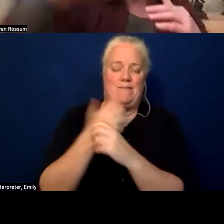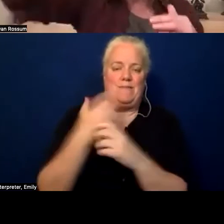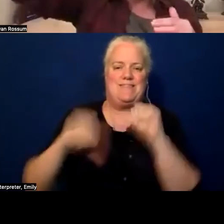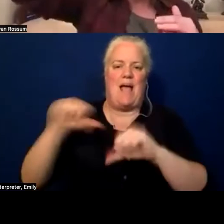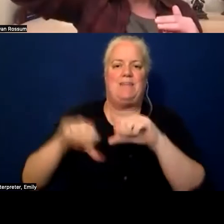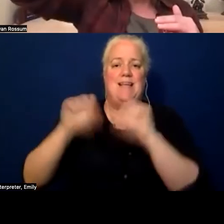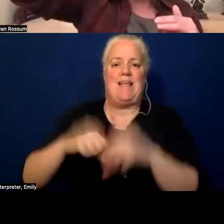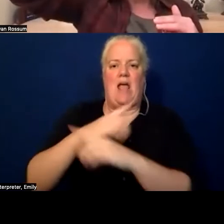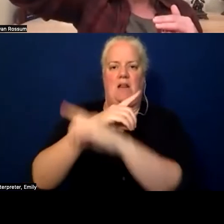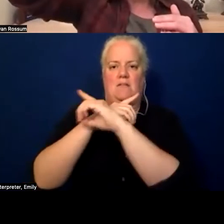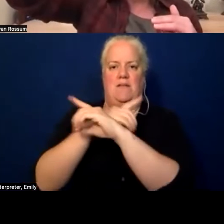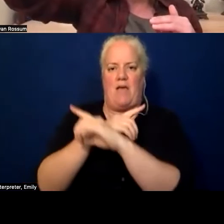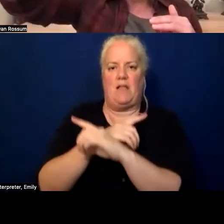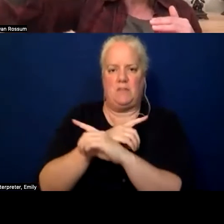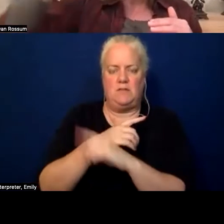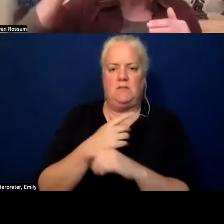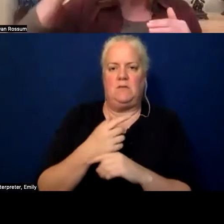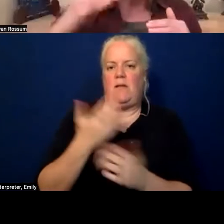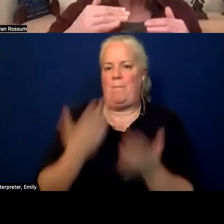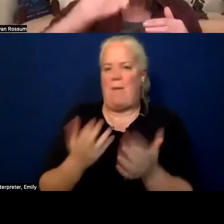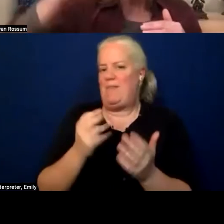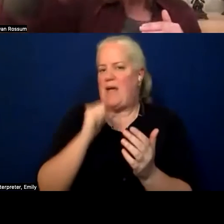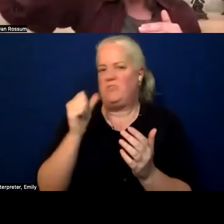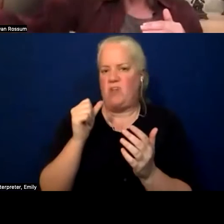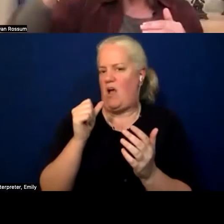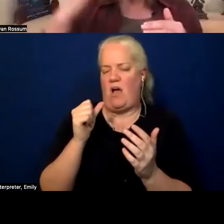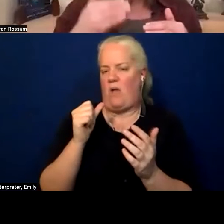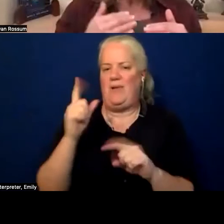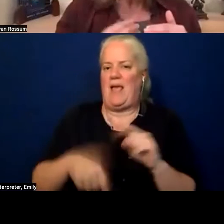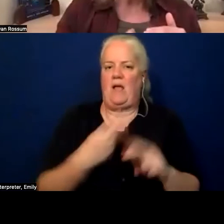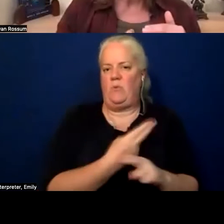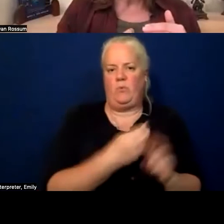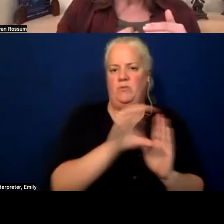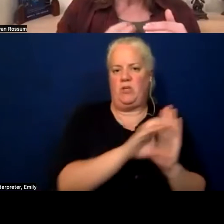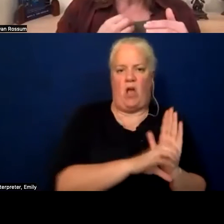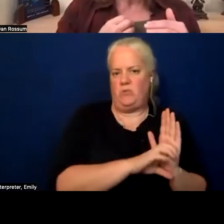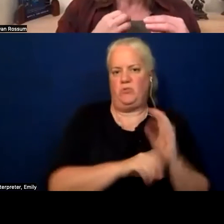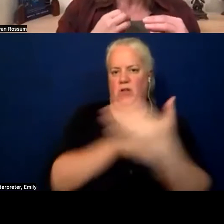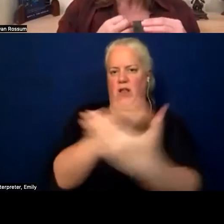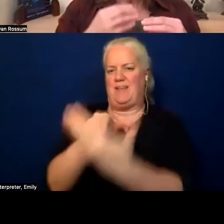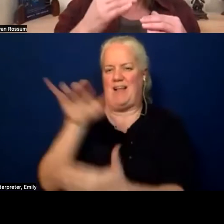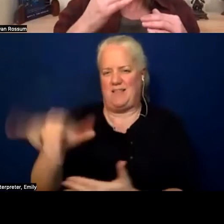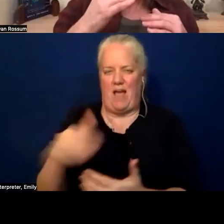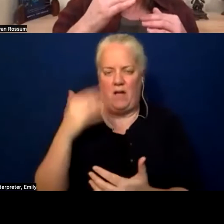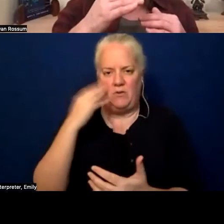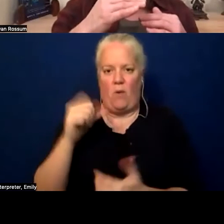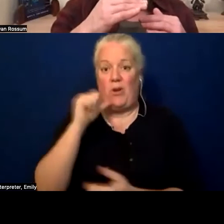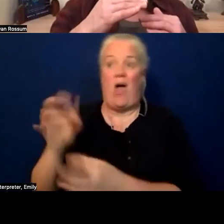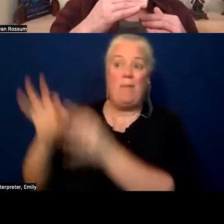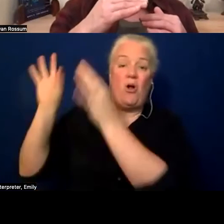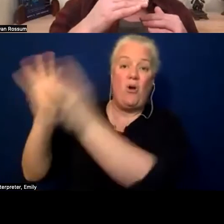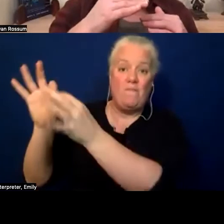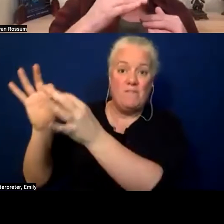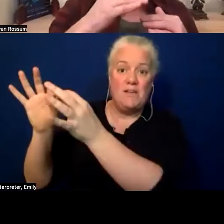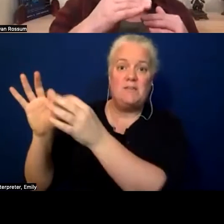that may not rise to the constitutional level, right? So again, it's about, just because we don't get what we wanted, it doesn't mean that we didn't